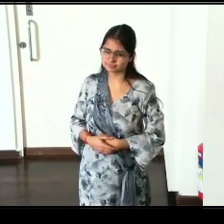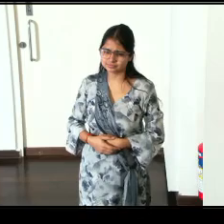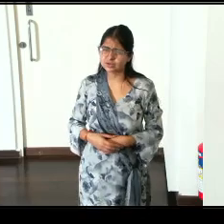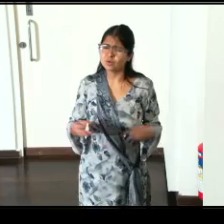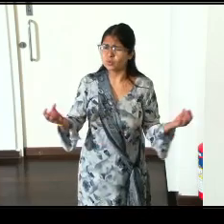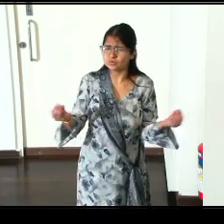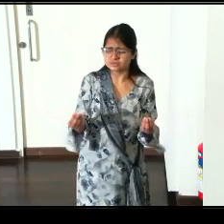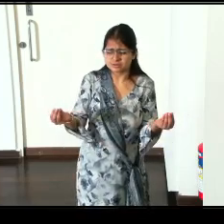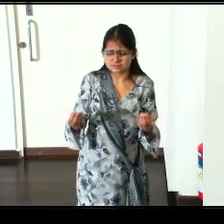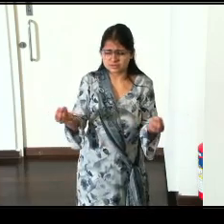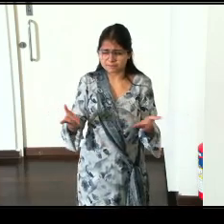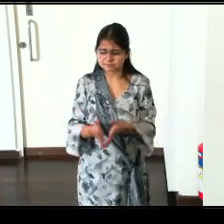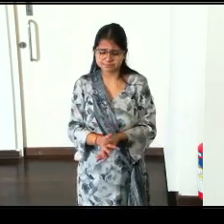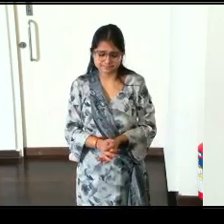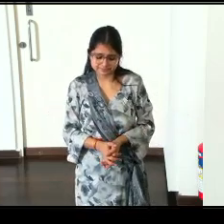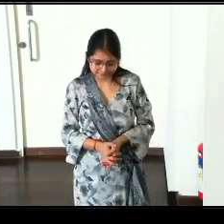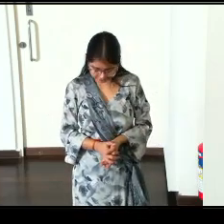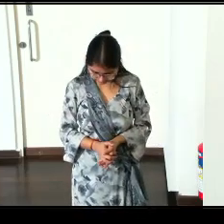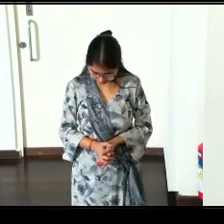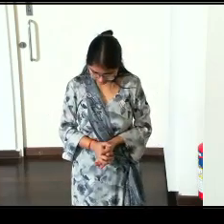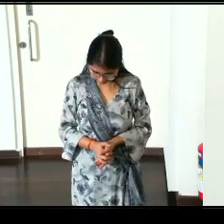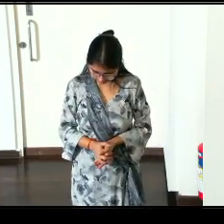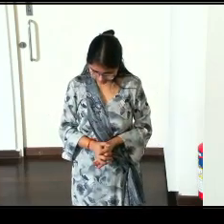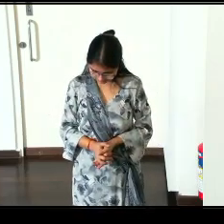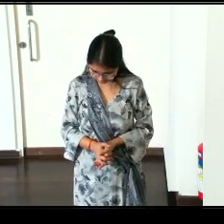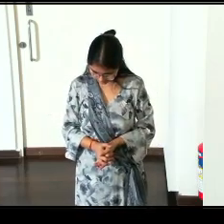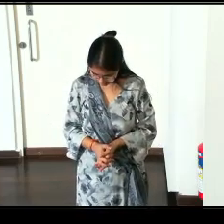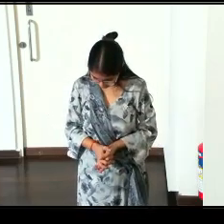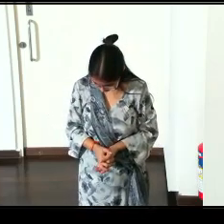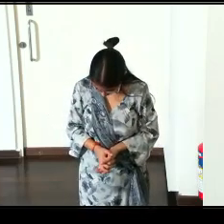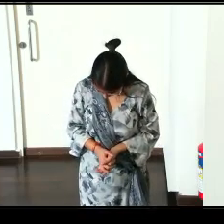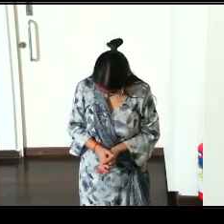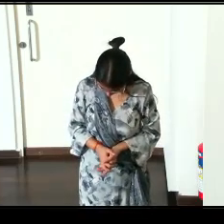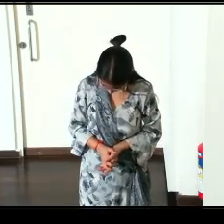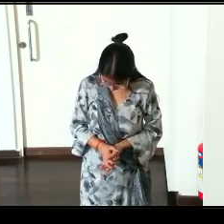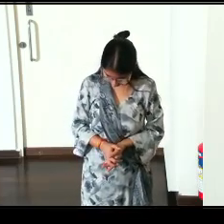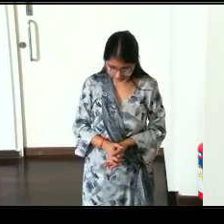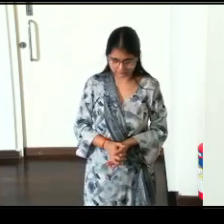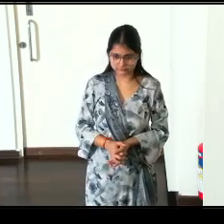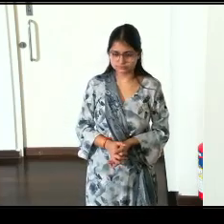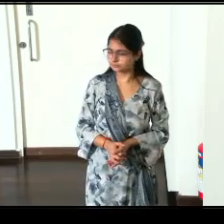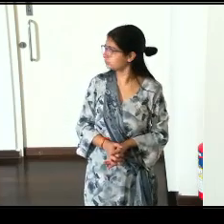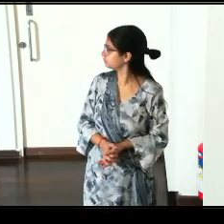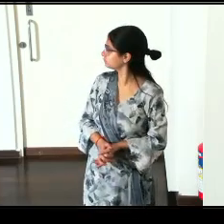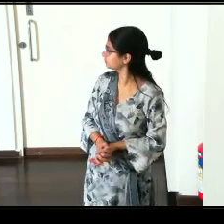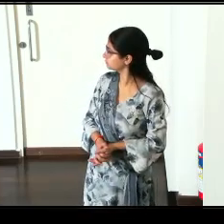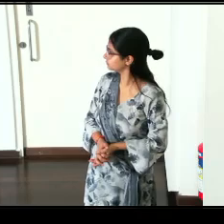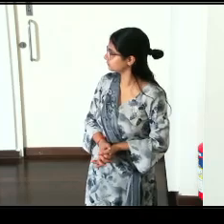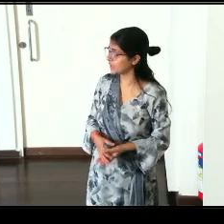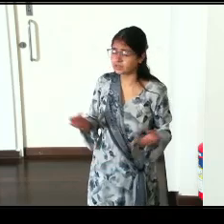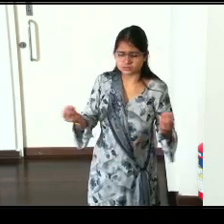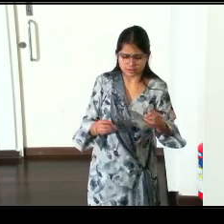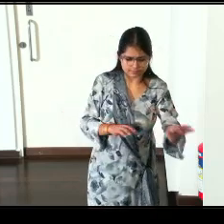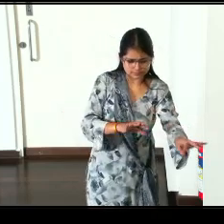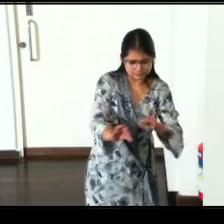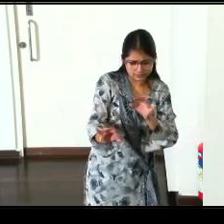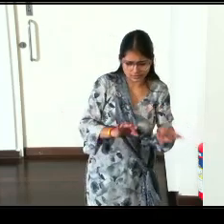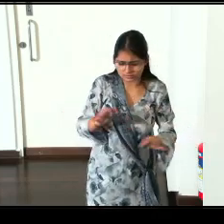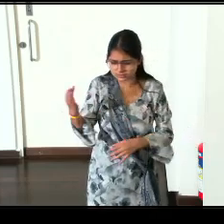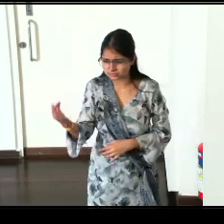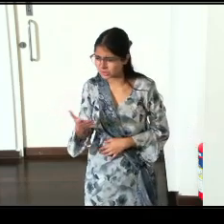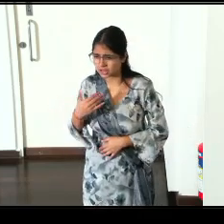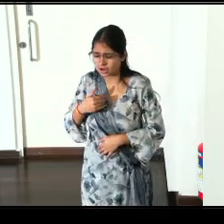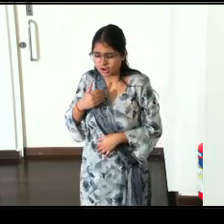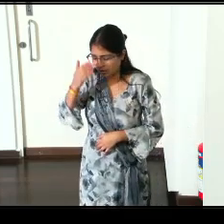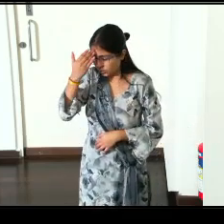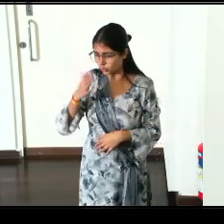some of this I brought particularly because I hadn't known about the skills workshop.